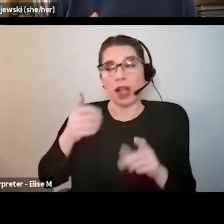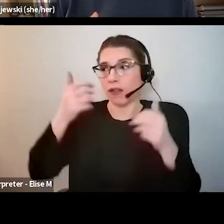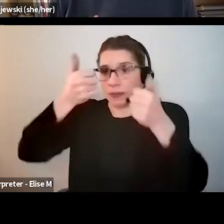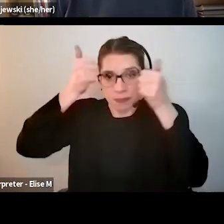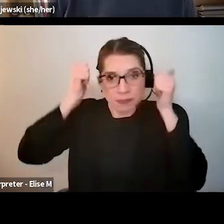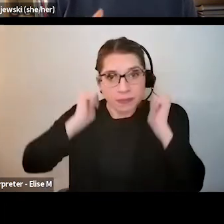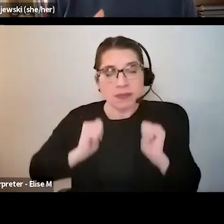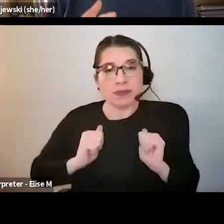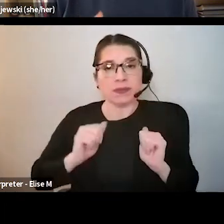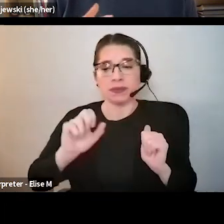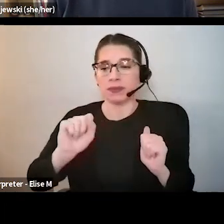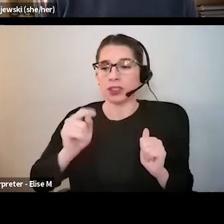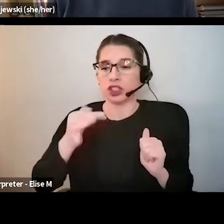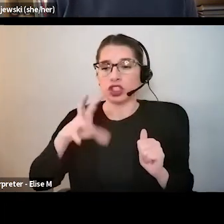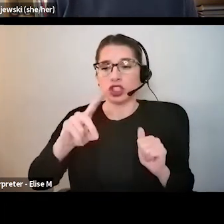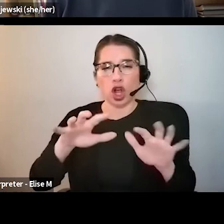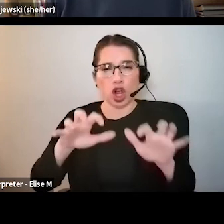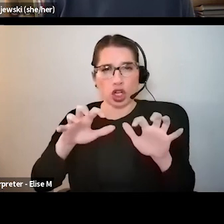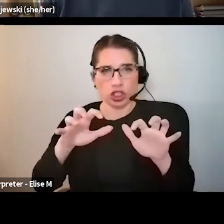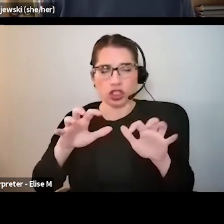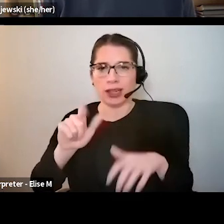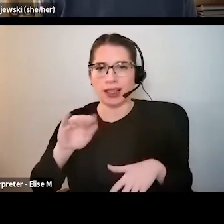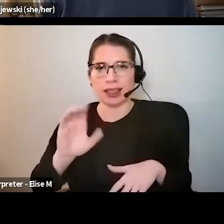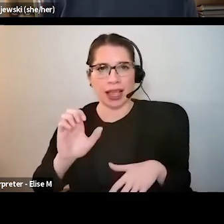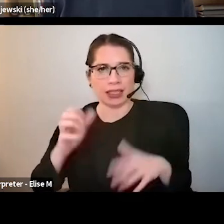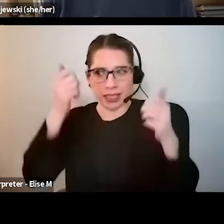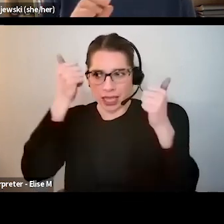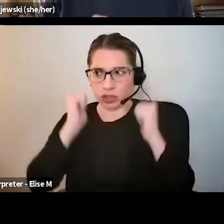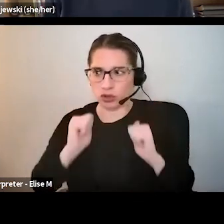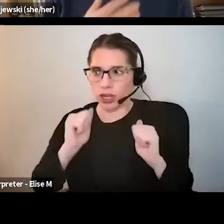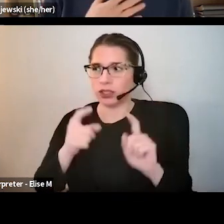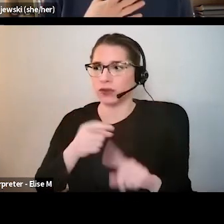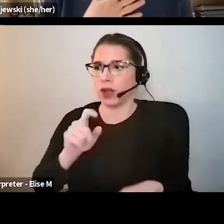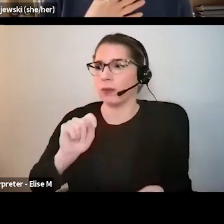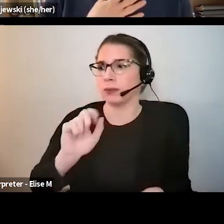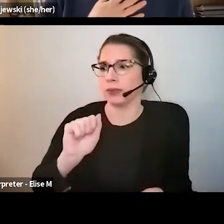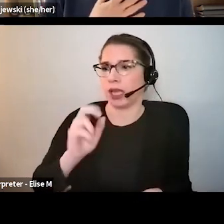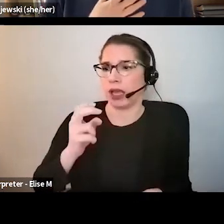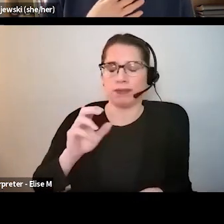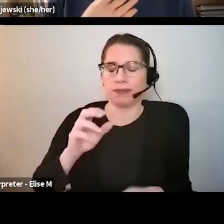lace headdress from Tehuantepec in the state of Oaxaca,